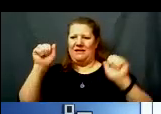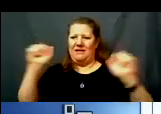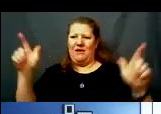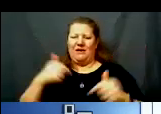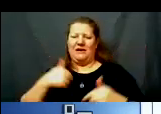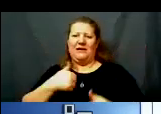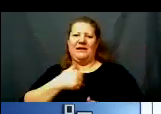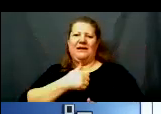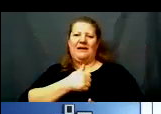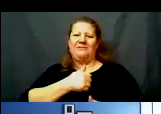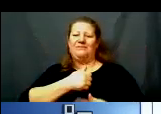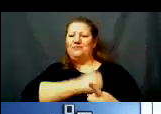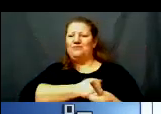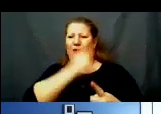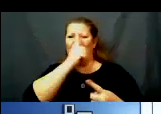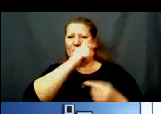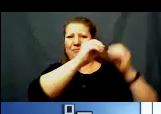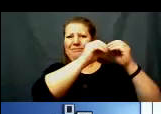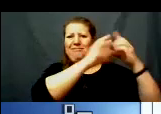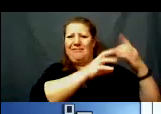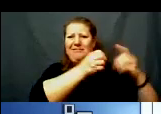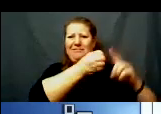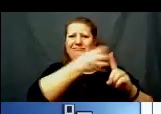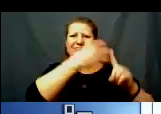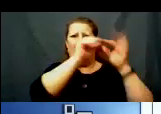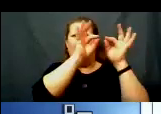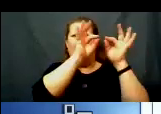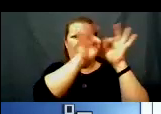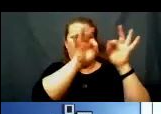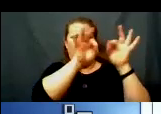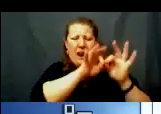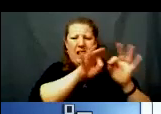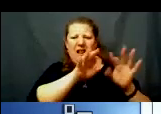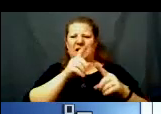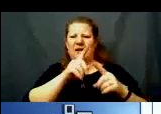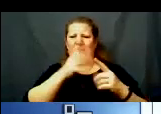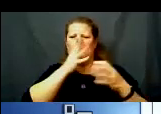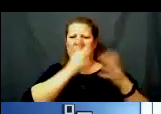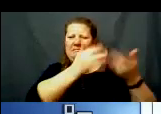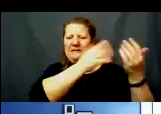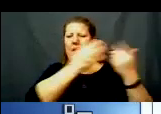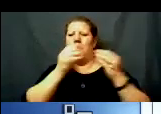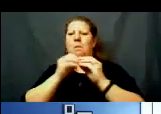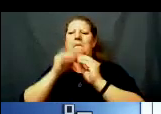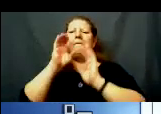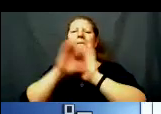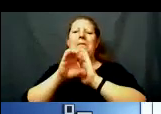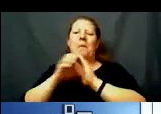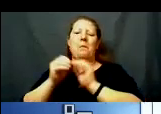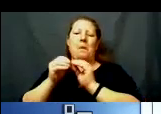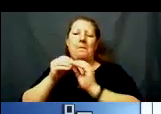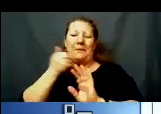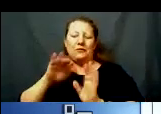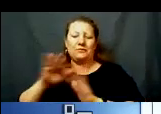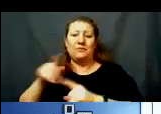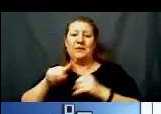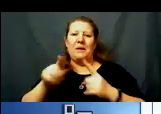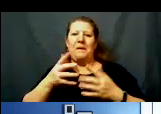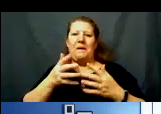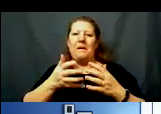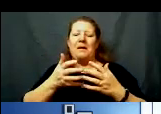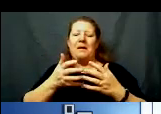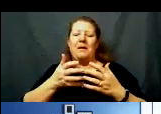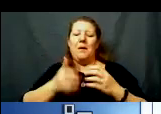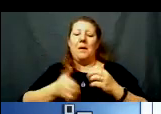here. I'll get through these slides fairly quickly and get onto some more graphics. But much of the grounding and the